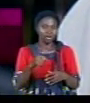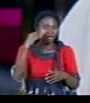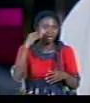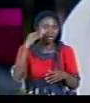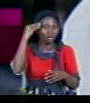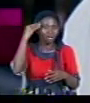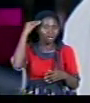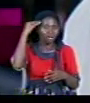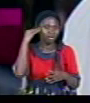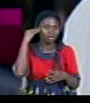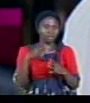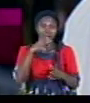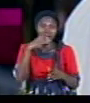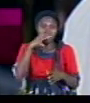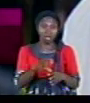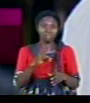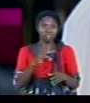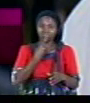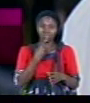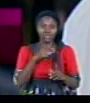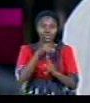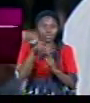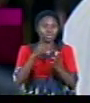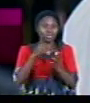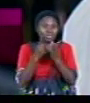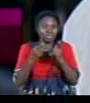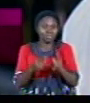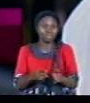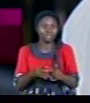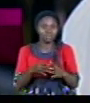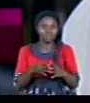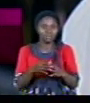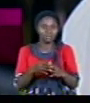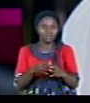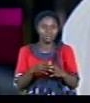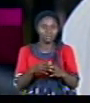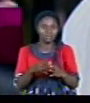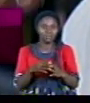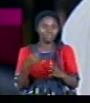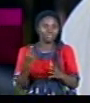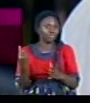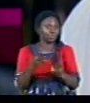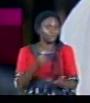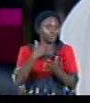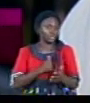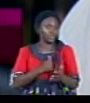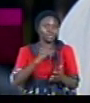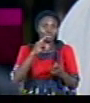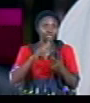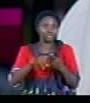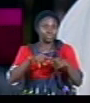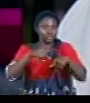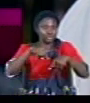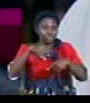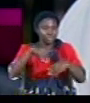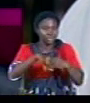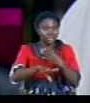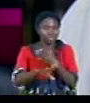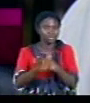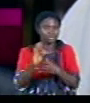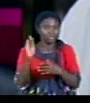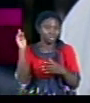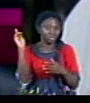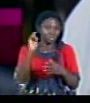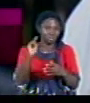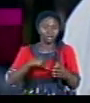this, the only way I can help myself is to go to bathroom and be pouring water, or I carry water outside and be pouring on my head. That